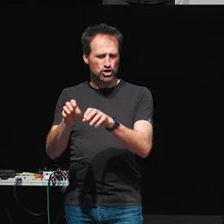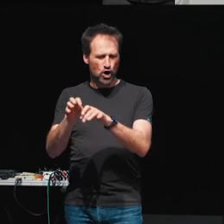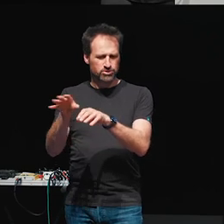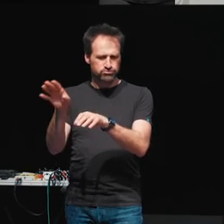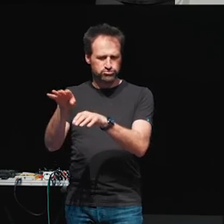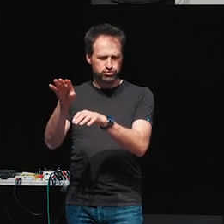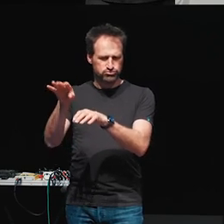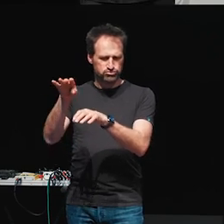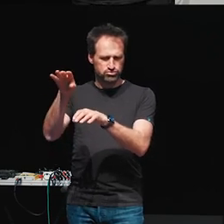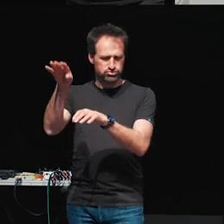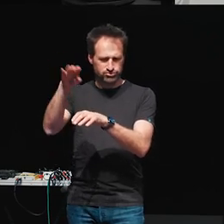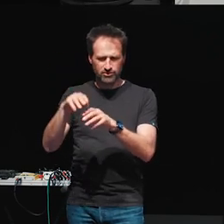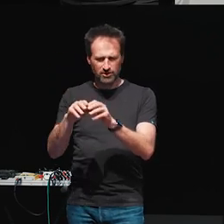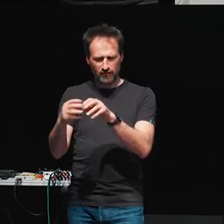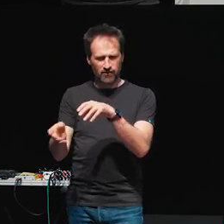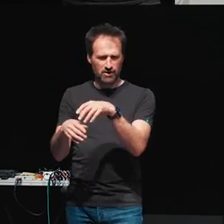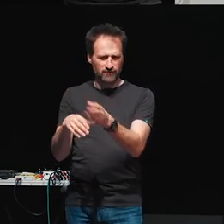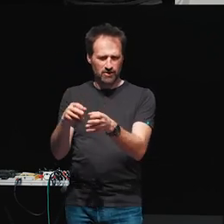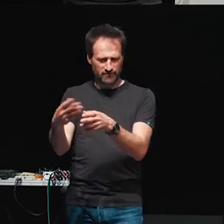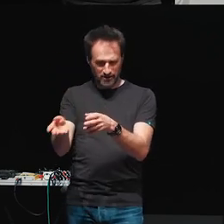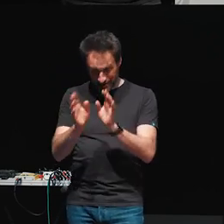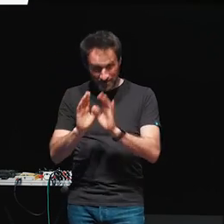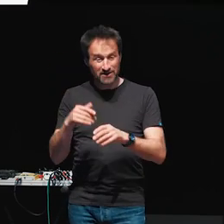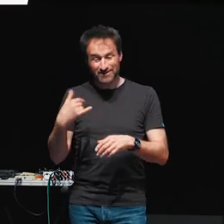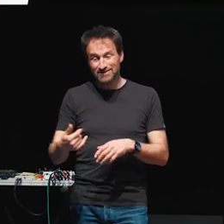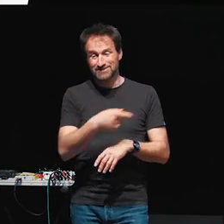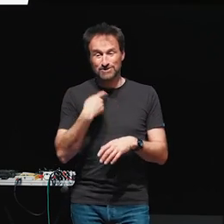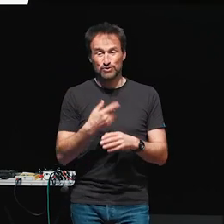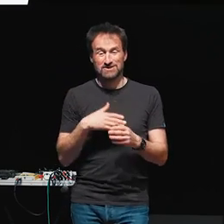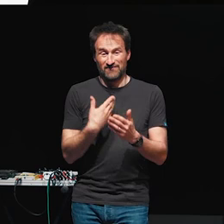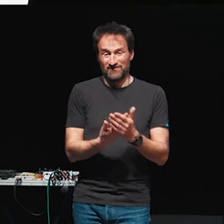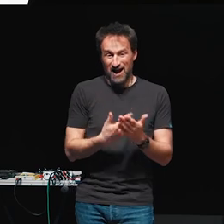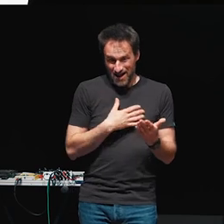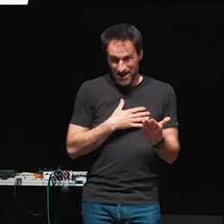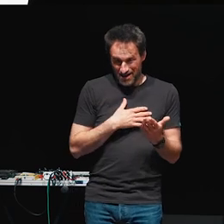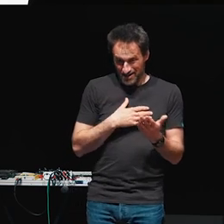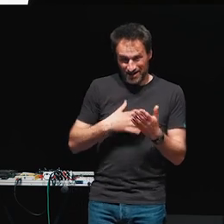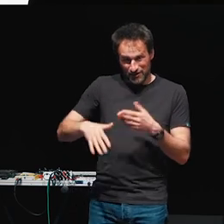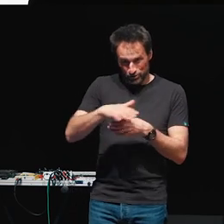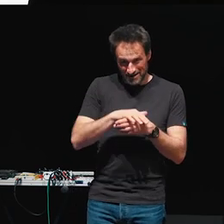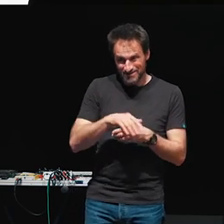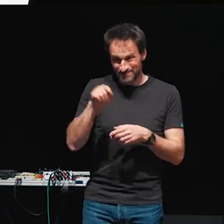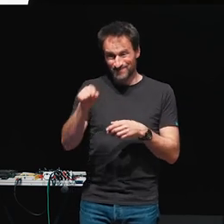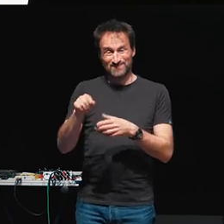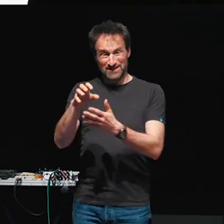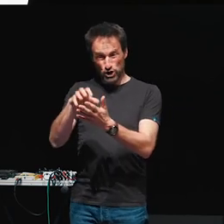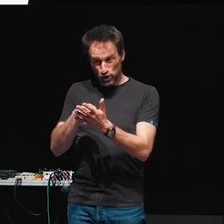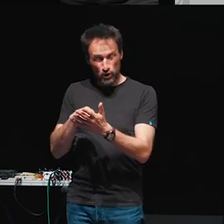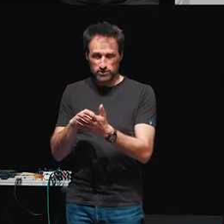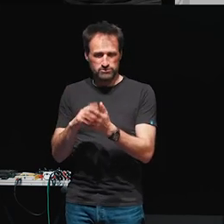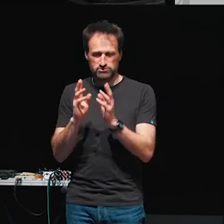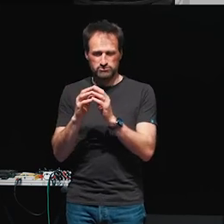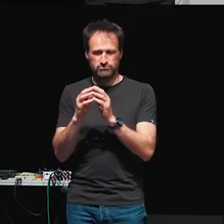apart. Well, with our high-paced environment, this slowly falls apart can turn into deteriorates rapidly in a matter of